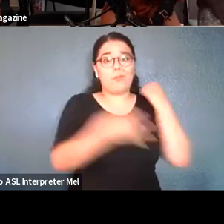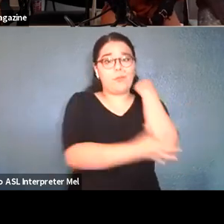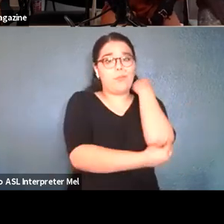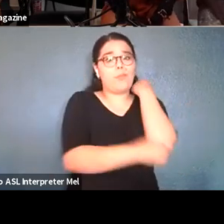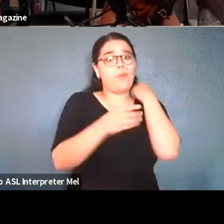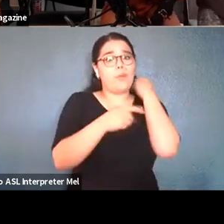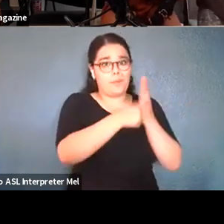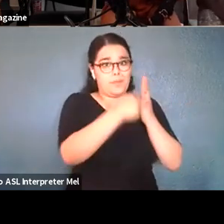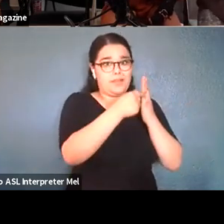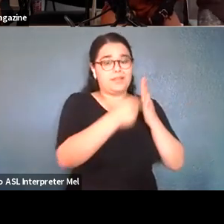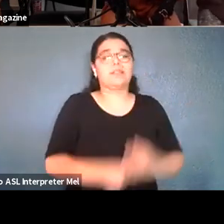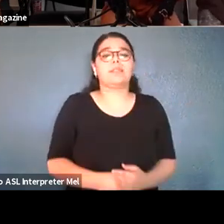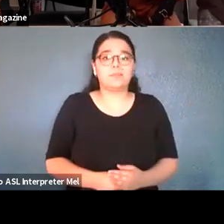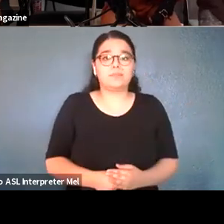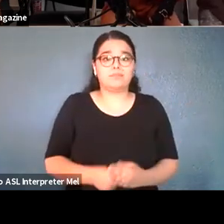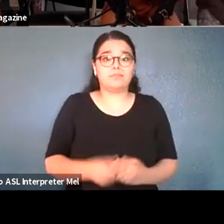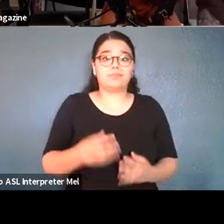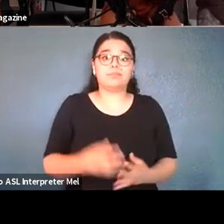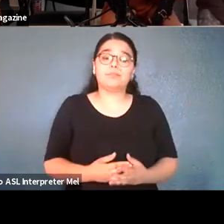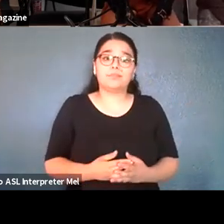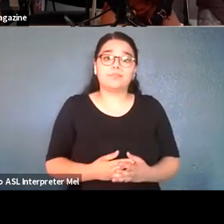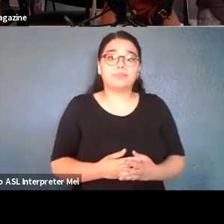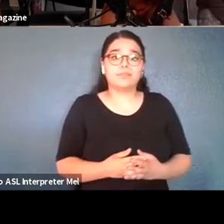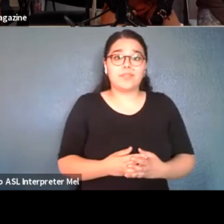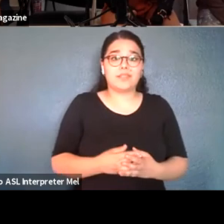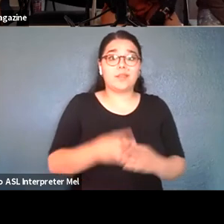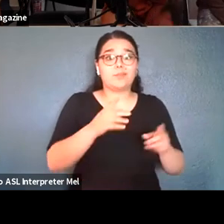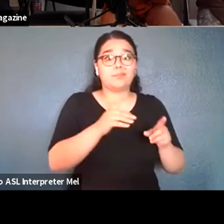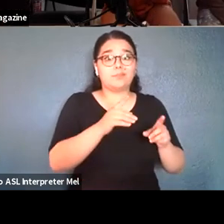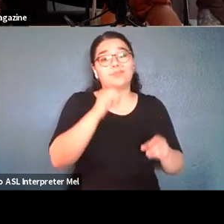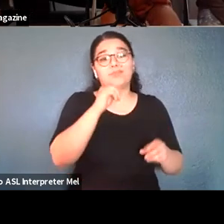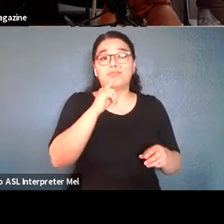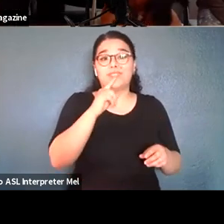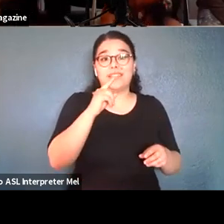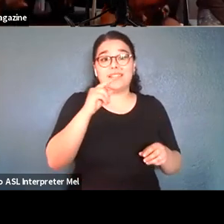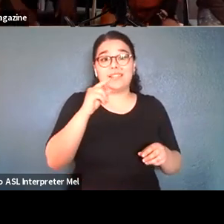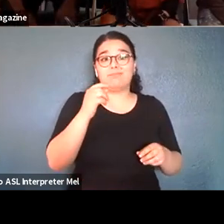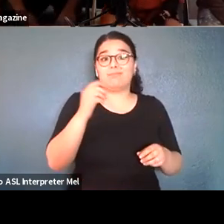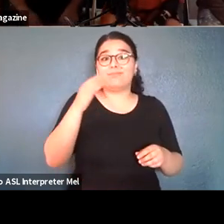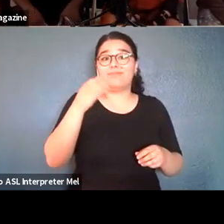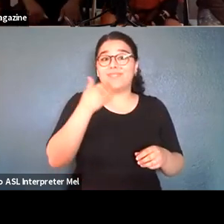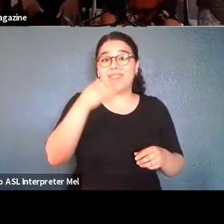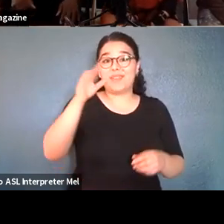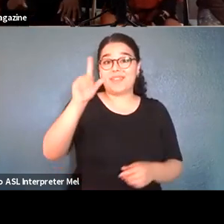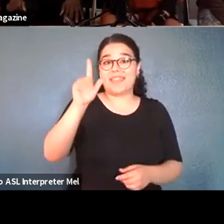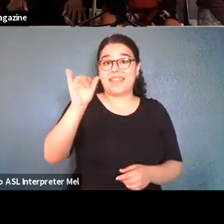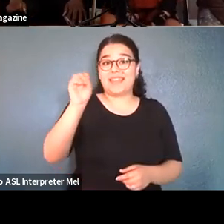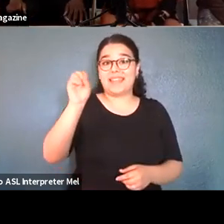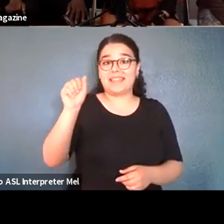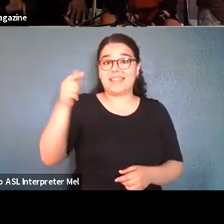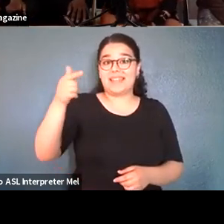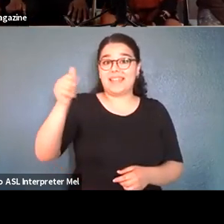as well as to folks in occupied Squaxin territory. Shout out to Lisa Ganser, shout out to